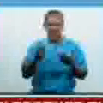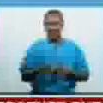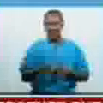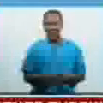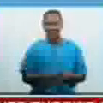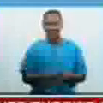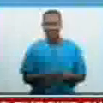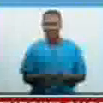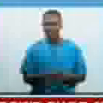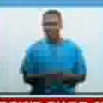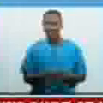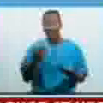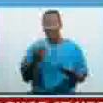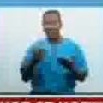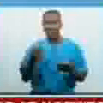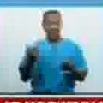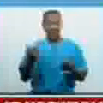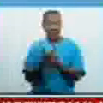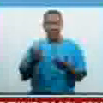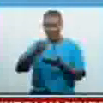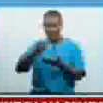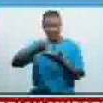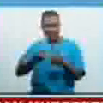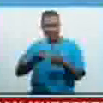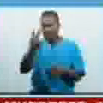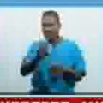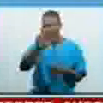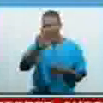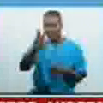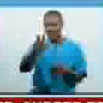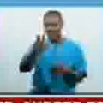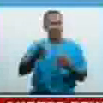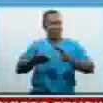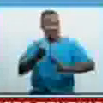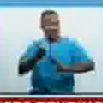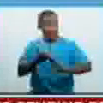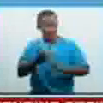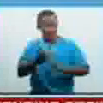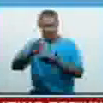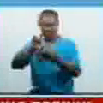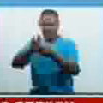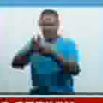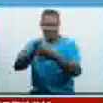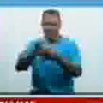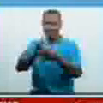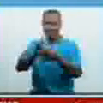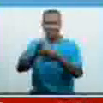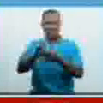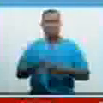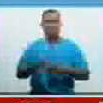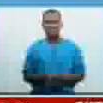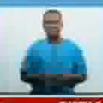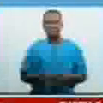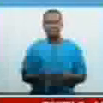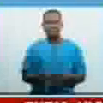the 2003 UNESCO Convention on the Intangible Cultural Heritage of the World, I would have by now,